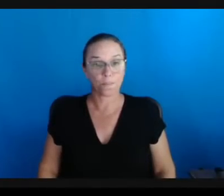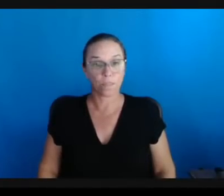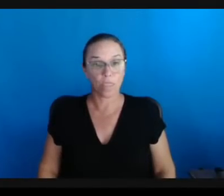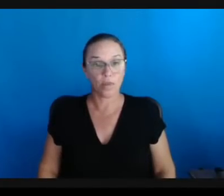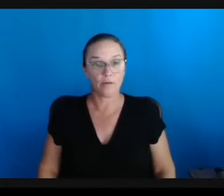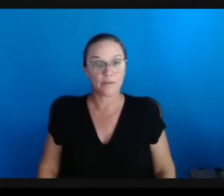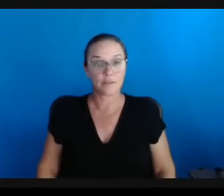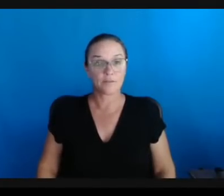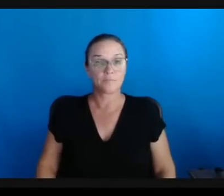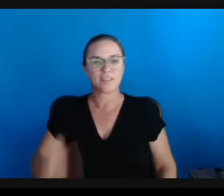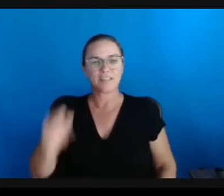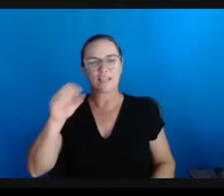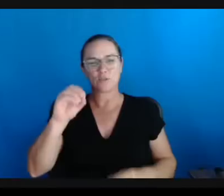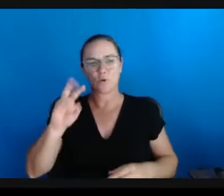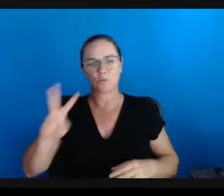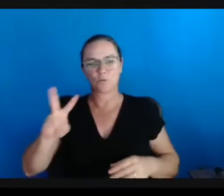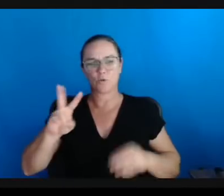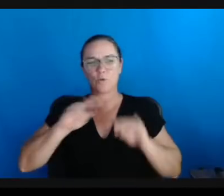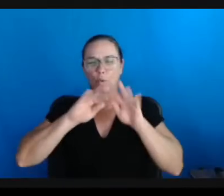Does SO2 reach mainland?